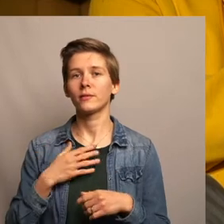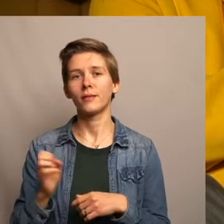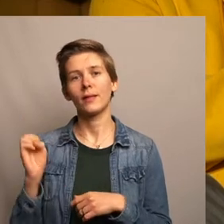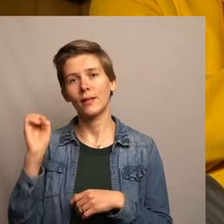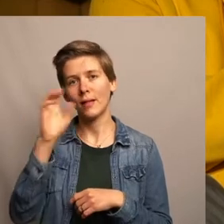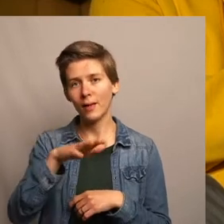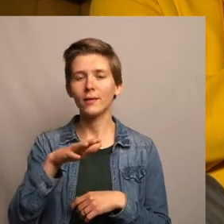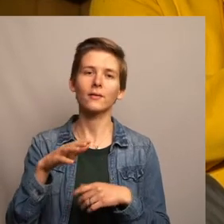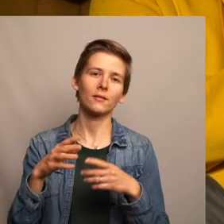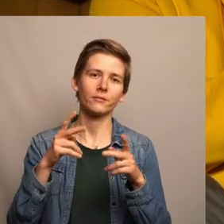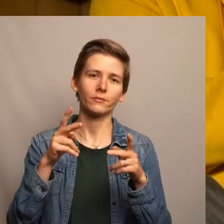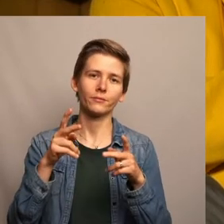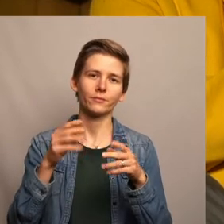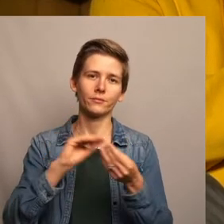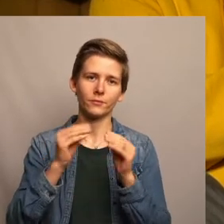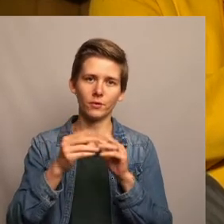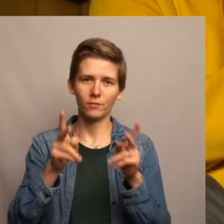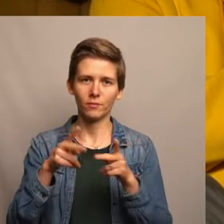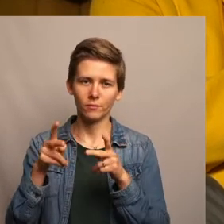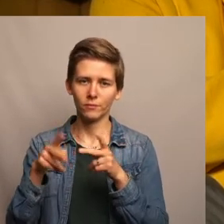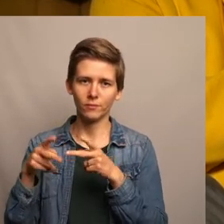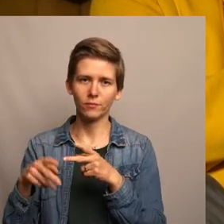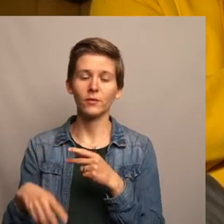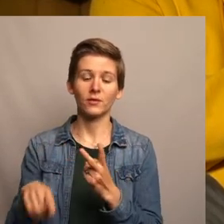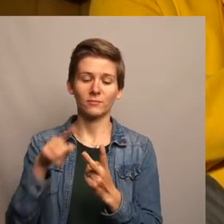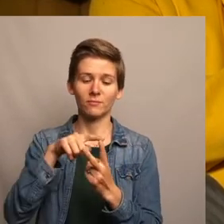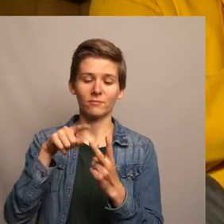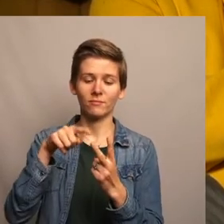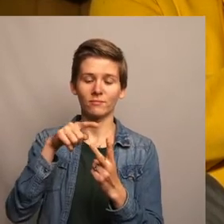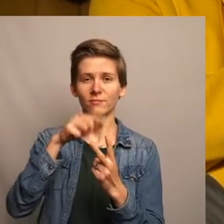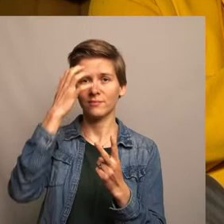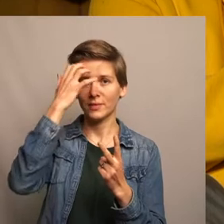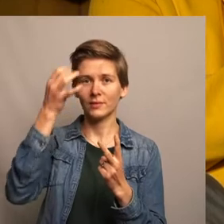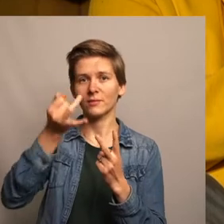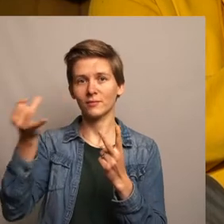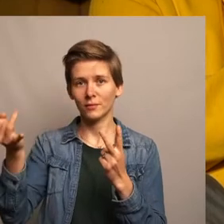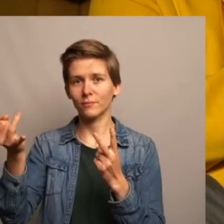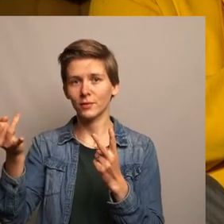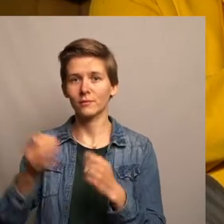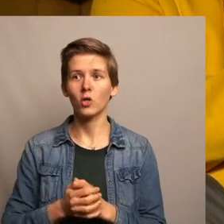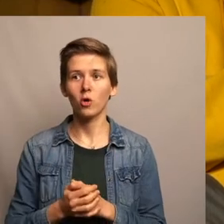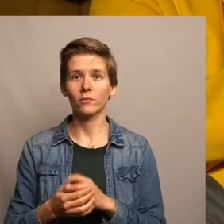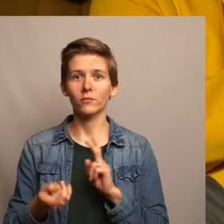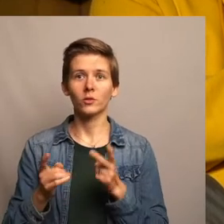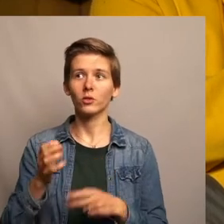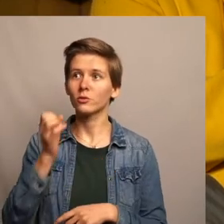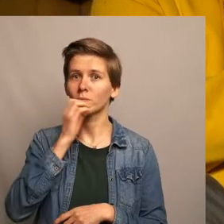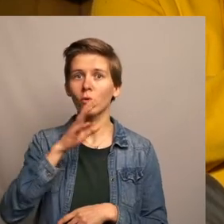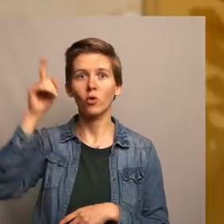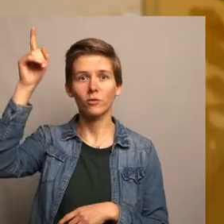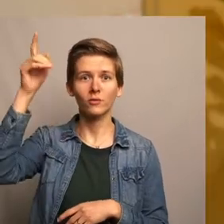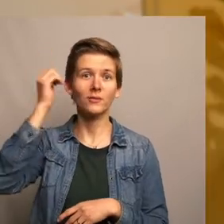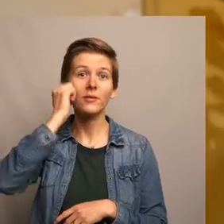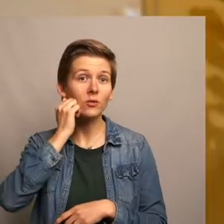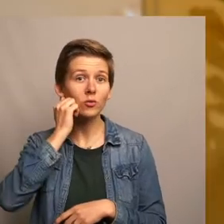gender clinics in the whole of Finland. One is in Helsinki, one is in Tampere. So also the problem is also like, if you live in the north of Finland, that's